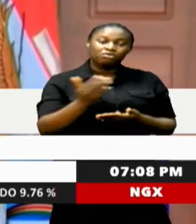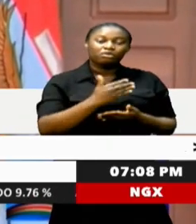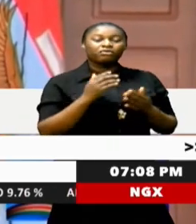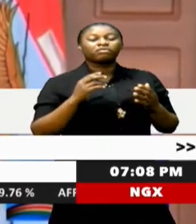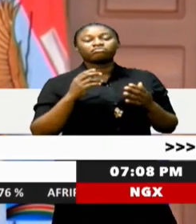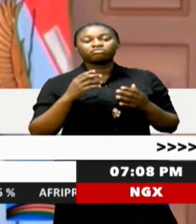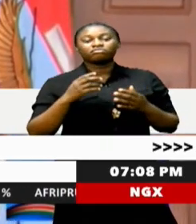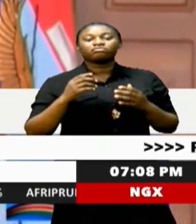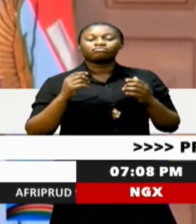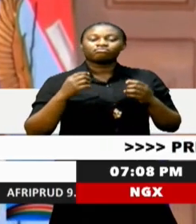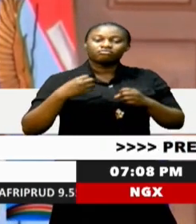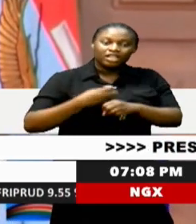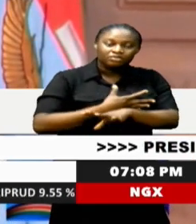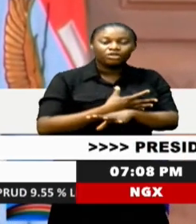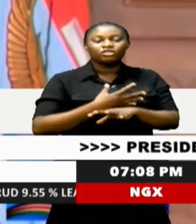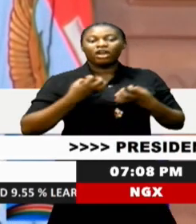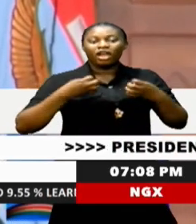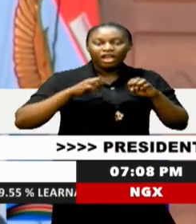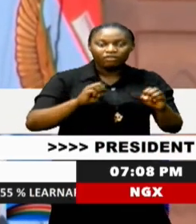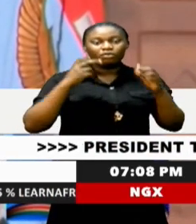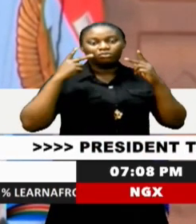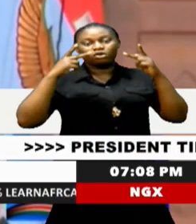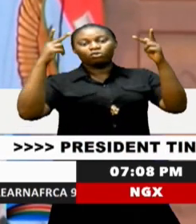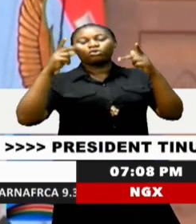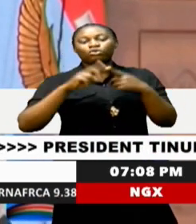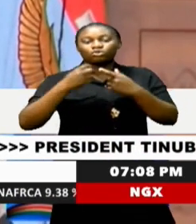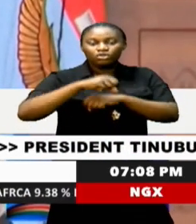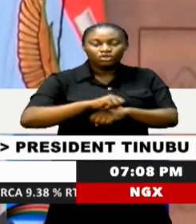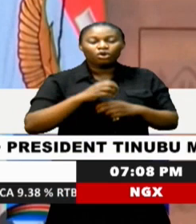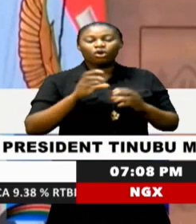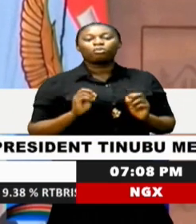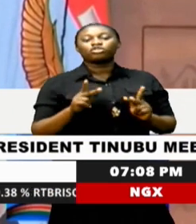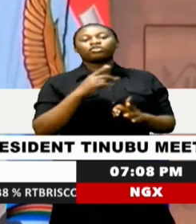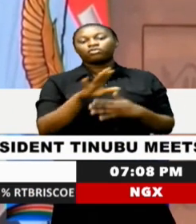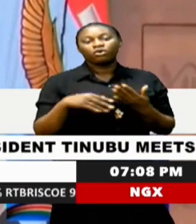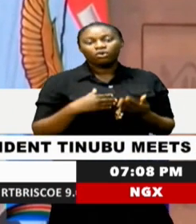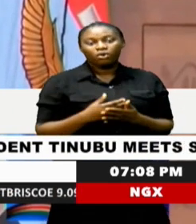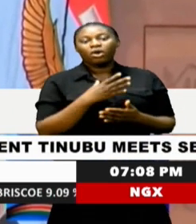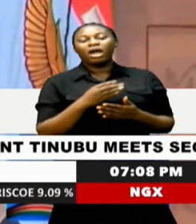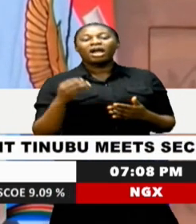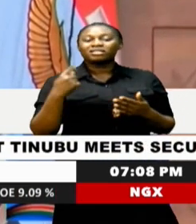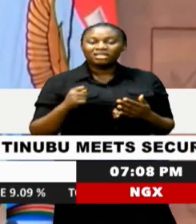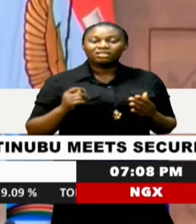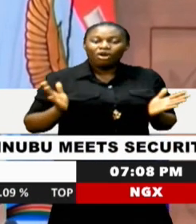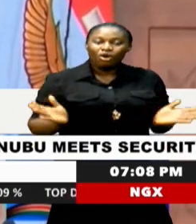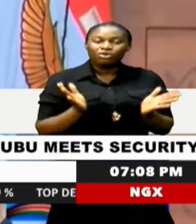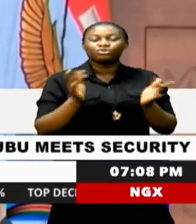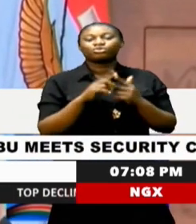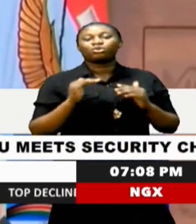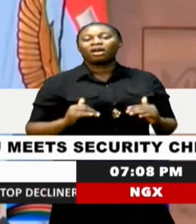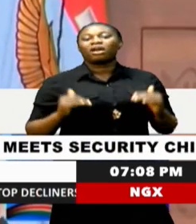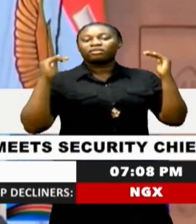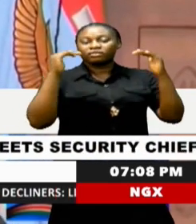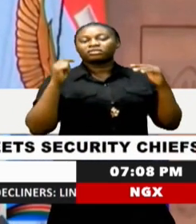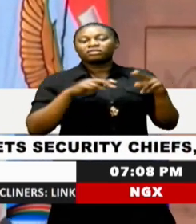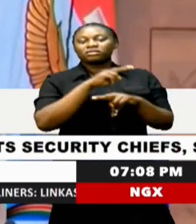prosperity and efforts to secure opportunities for all, and the imperative to advance